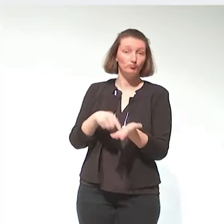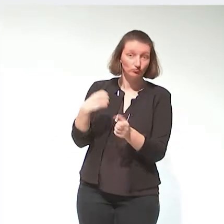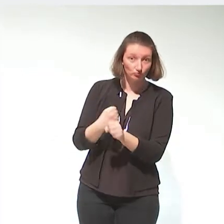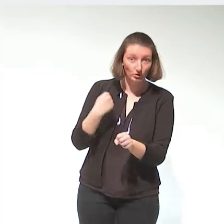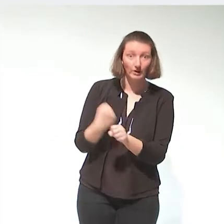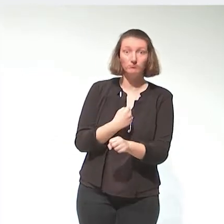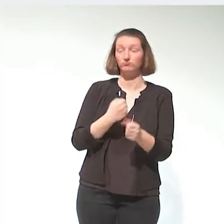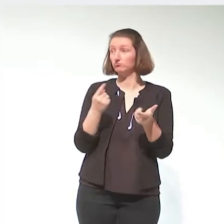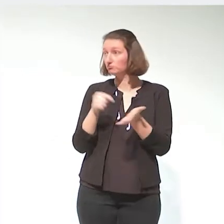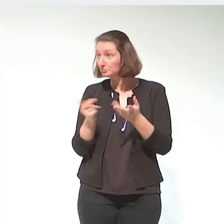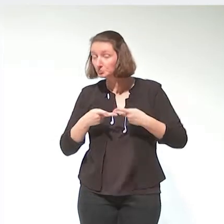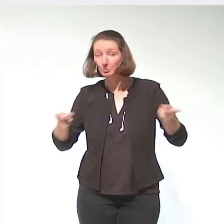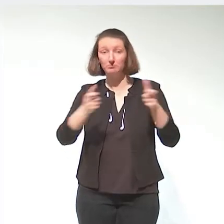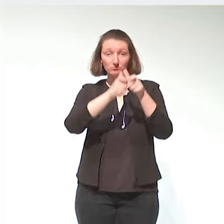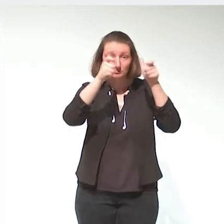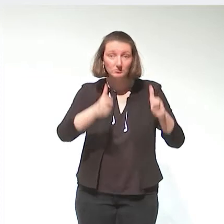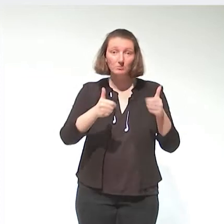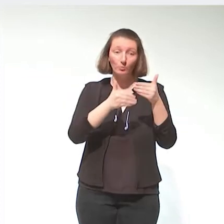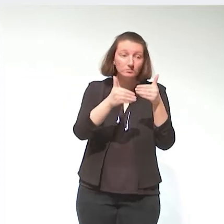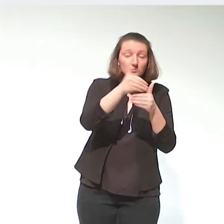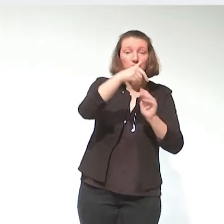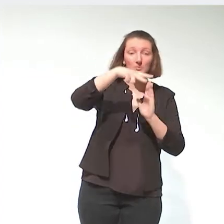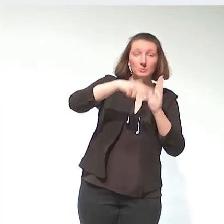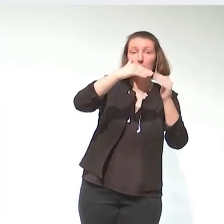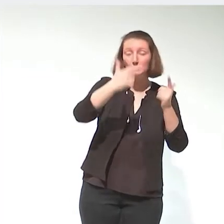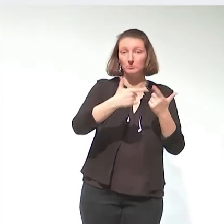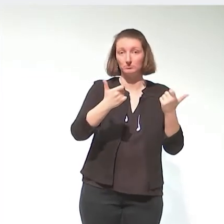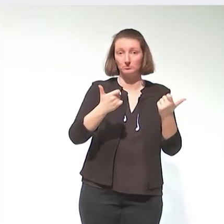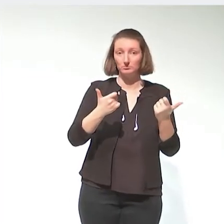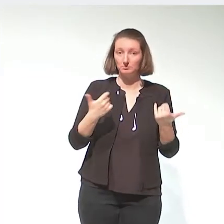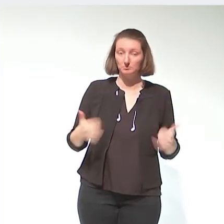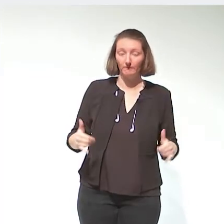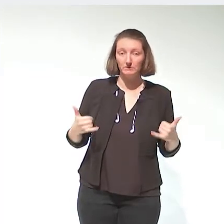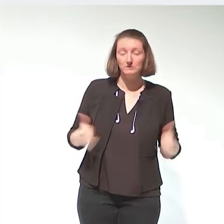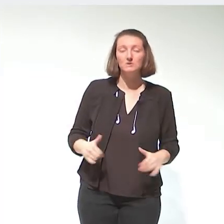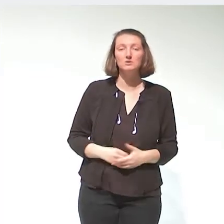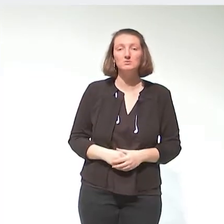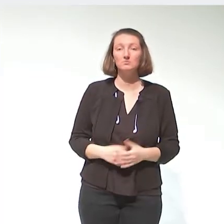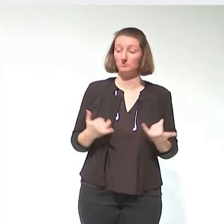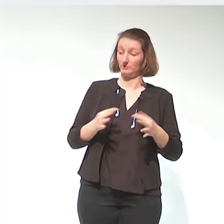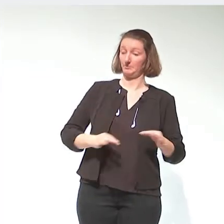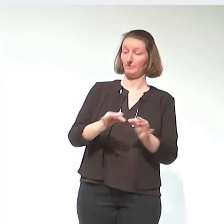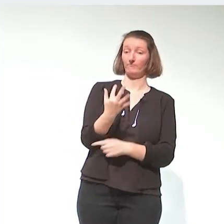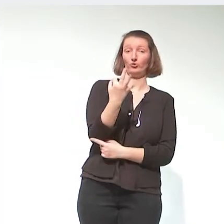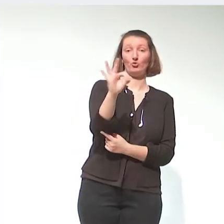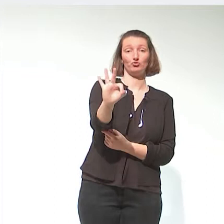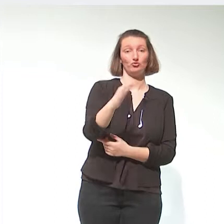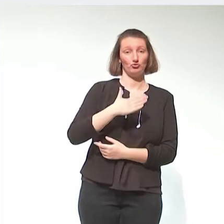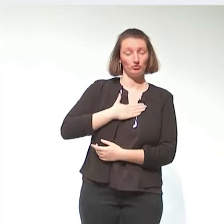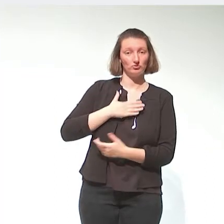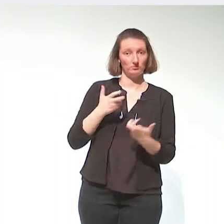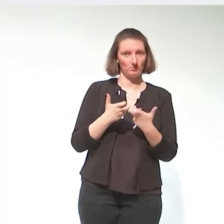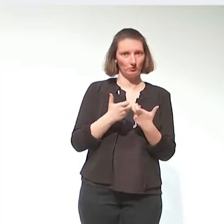requirement of universal accessibility in schools or to employment or to public amenities, implementation has been